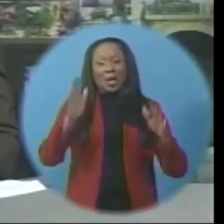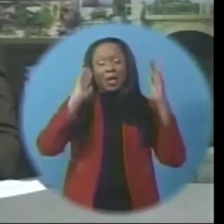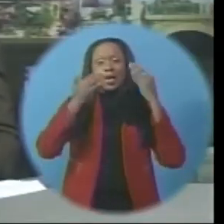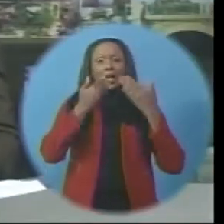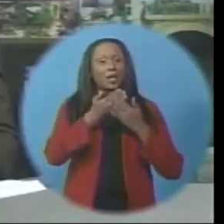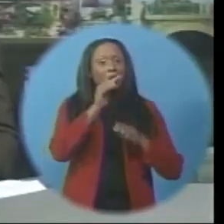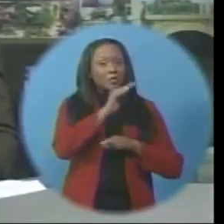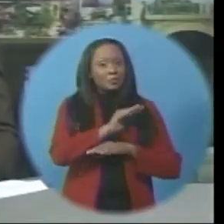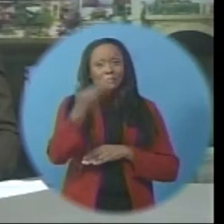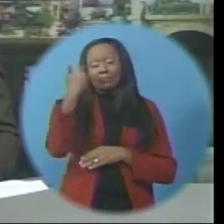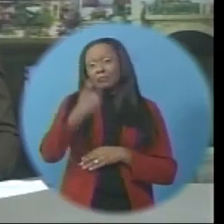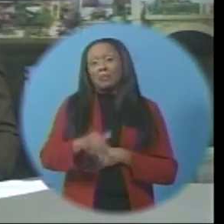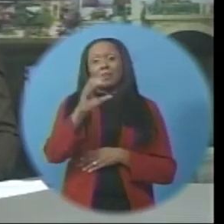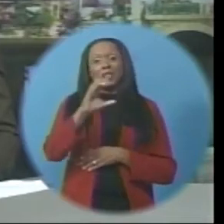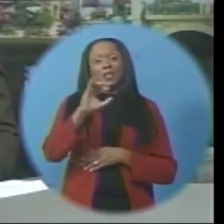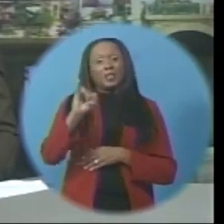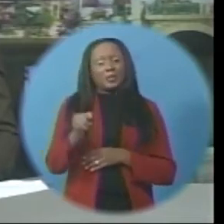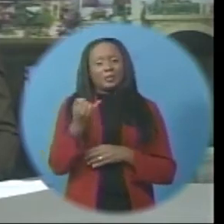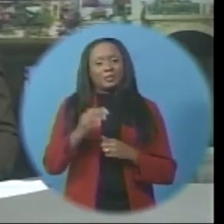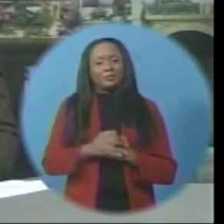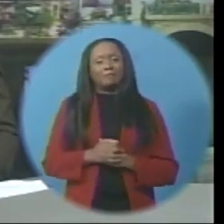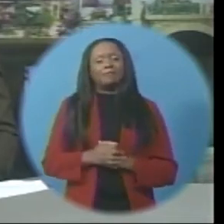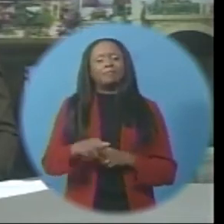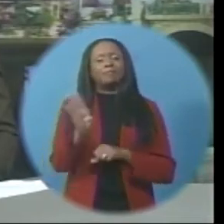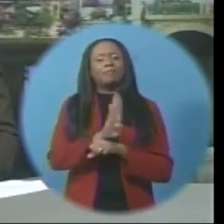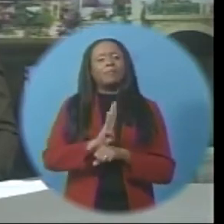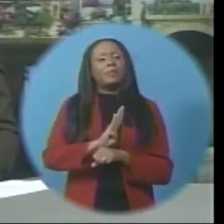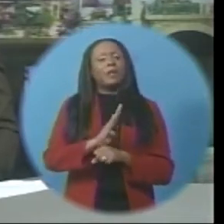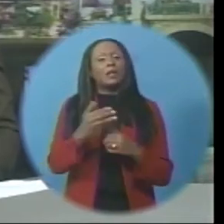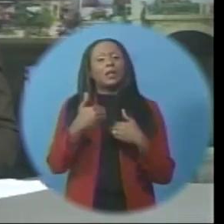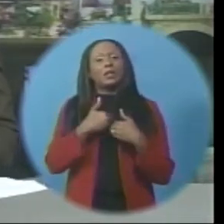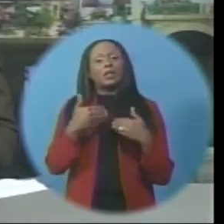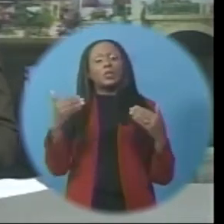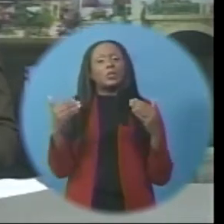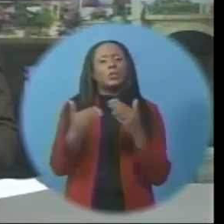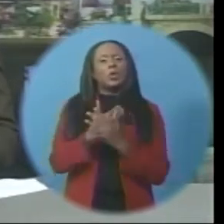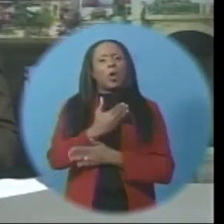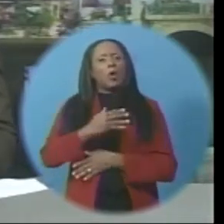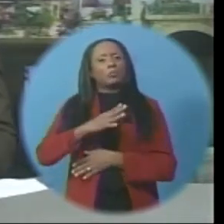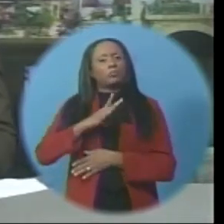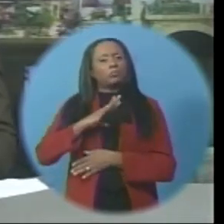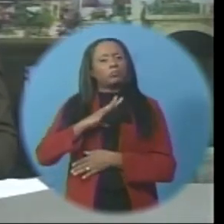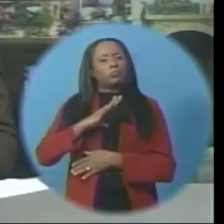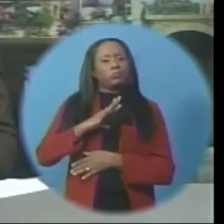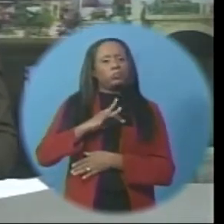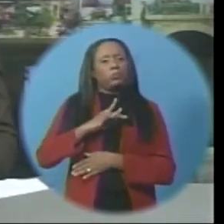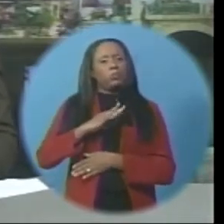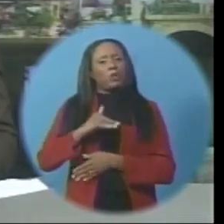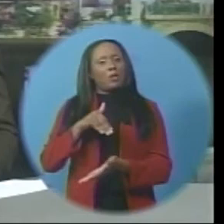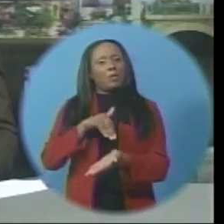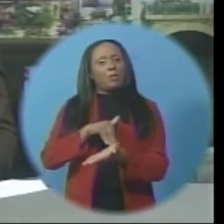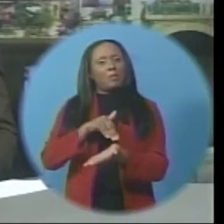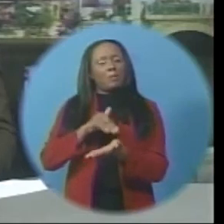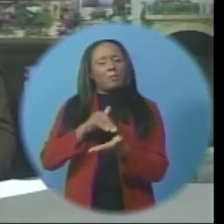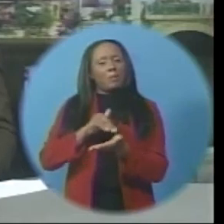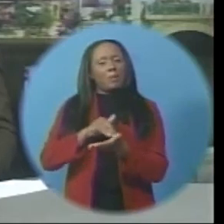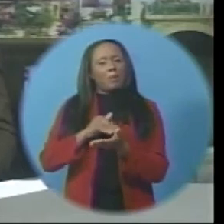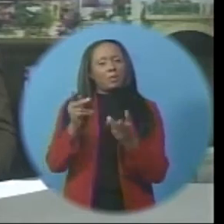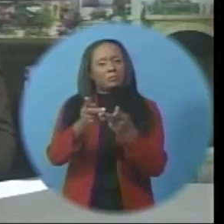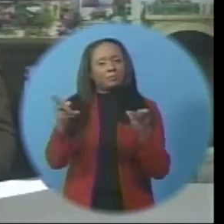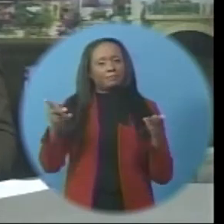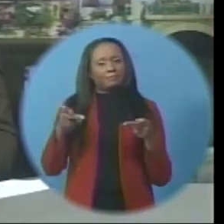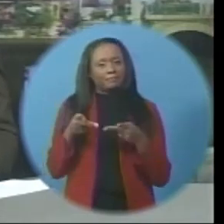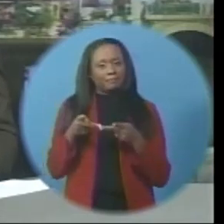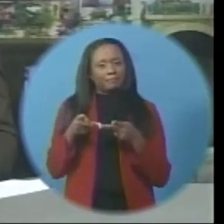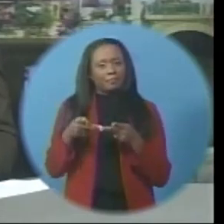Good evening, I'm Shane Jones, leading the news at 7. Barbados has a new state-of-the-art medical facility, and